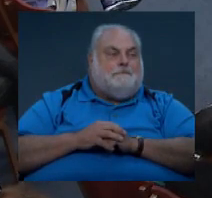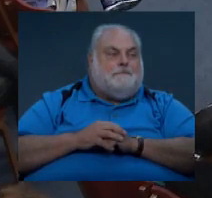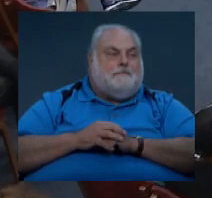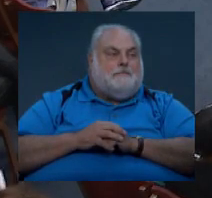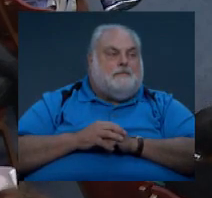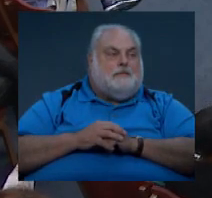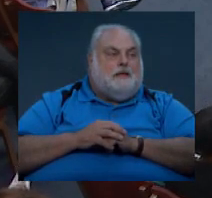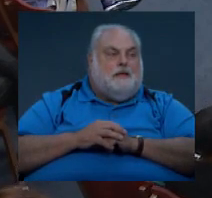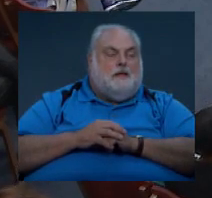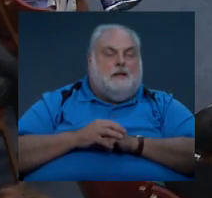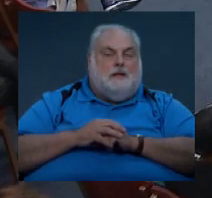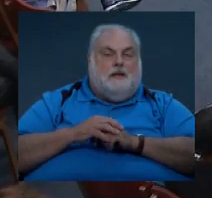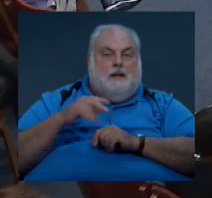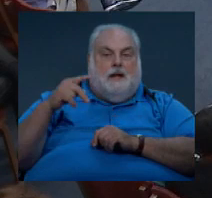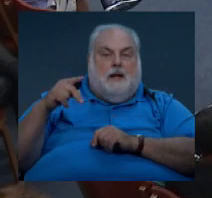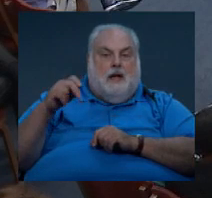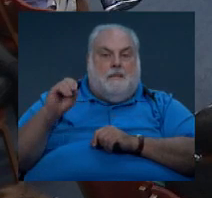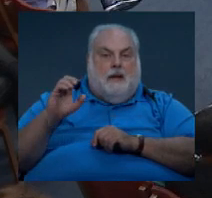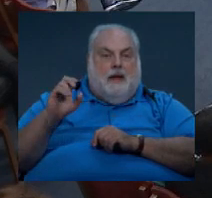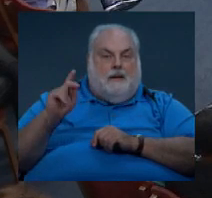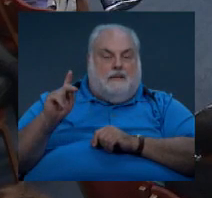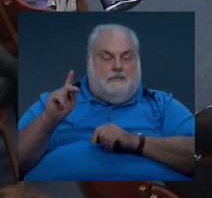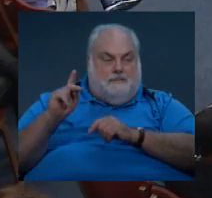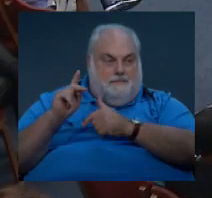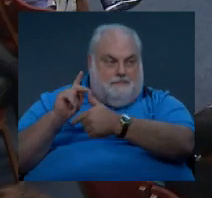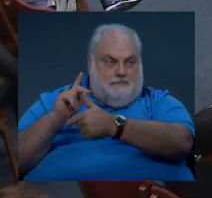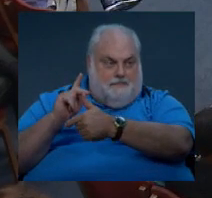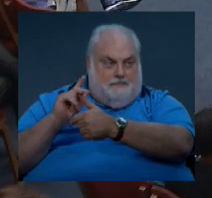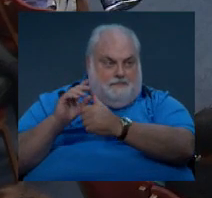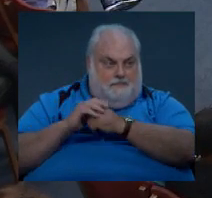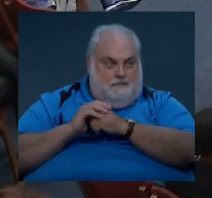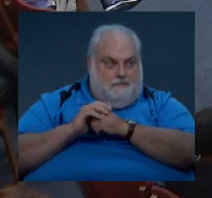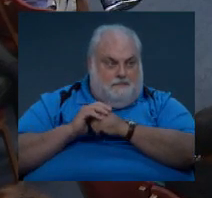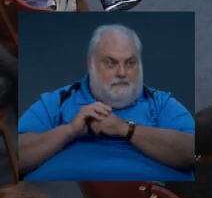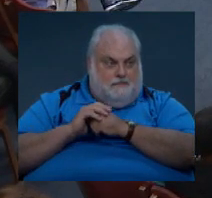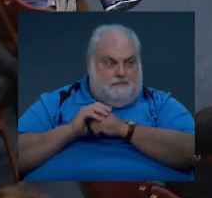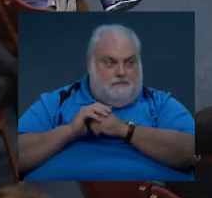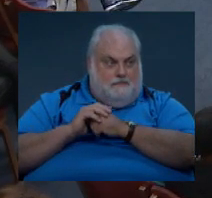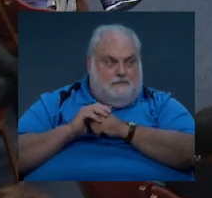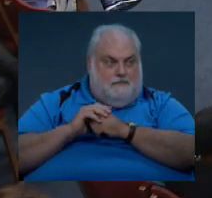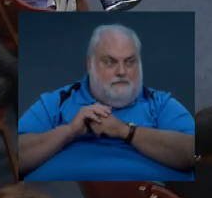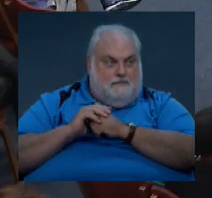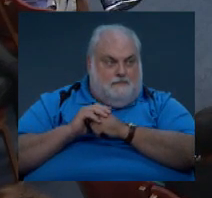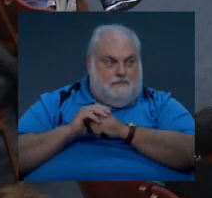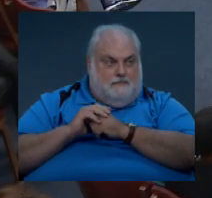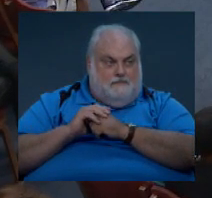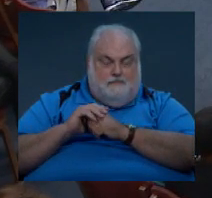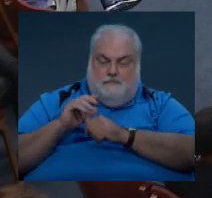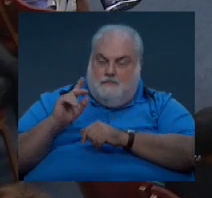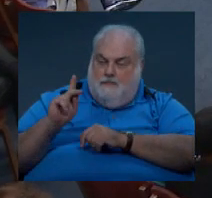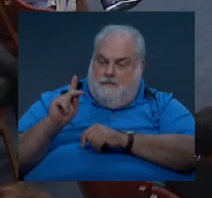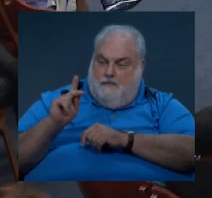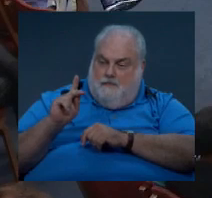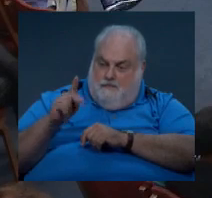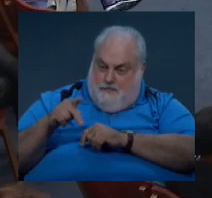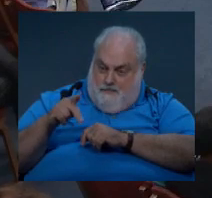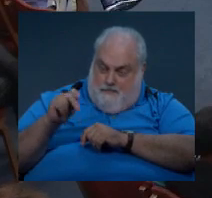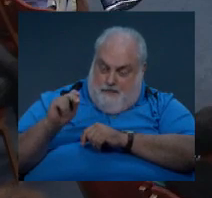have to go in order. Director Peck. We'll go to Director Computers. Well, Director Peck?